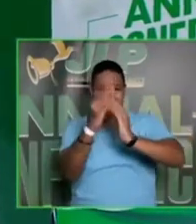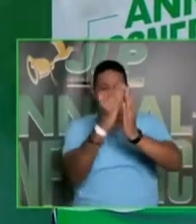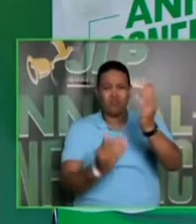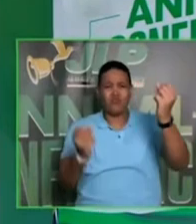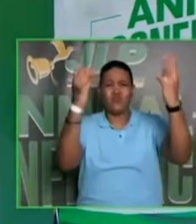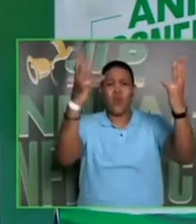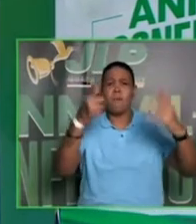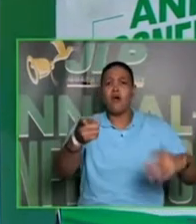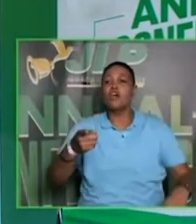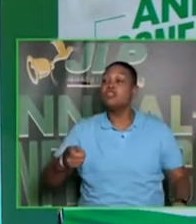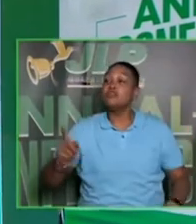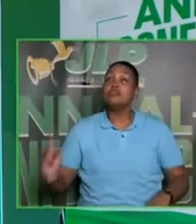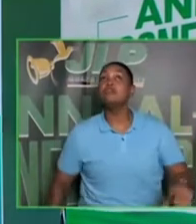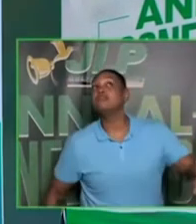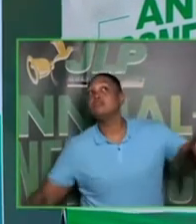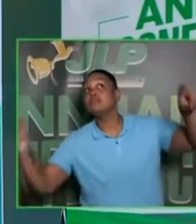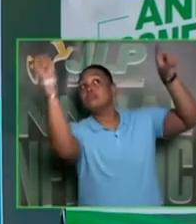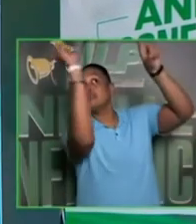throw up.